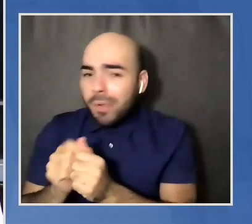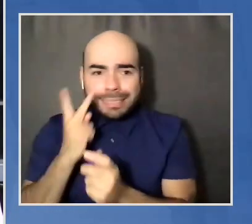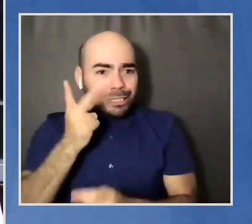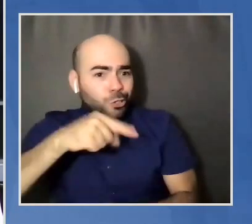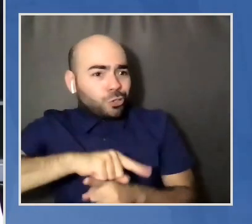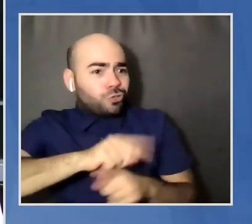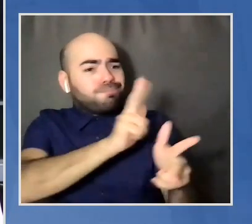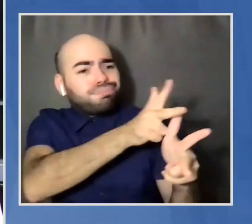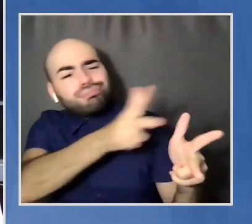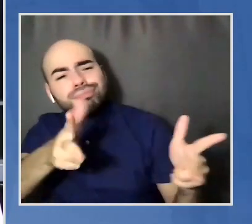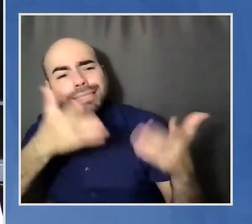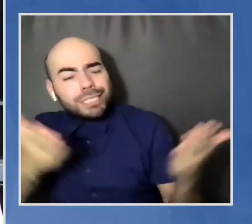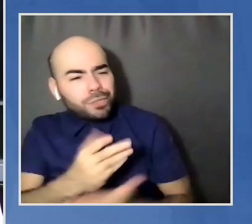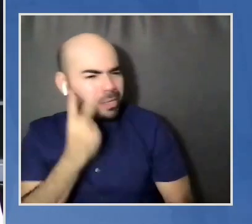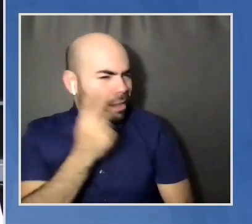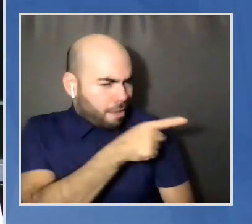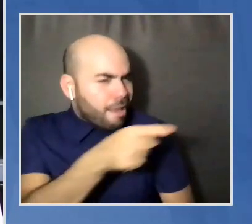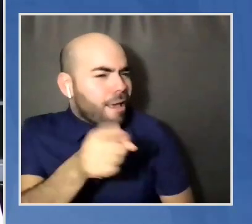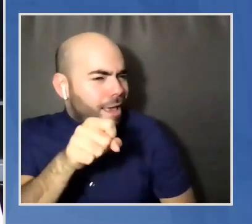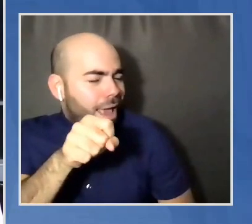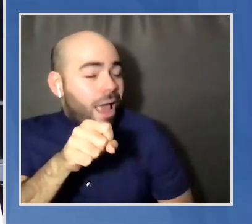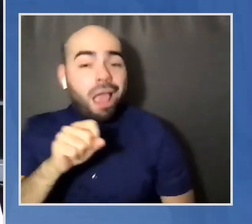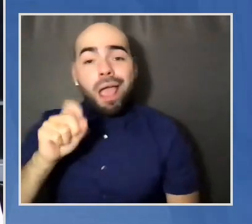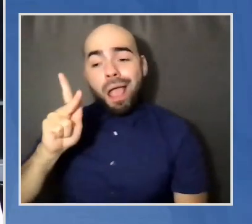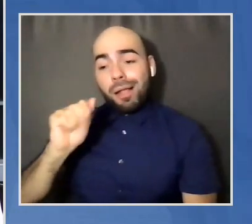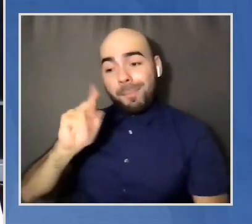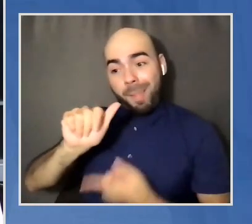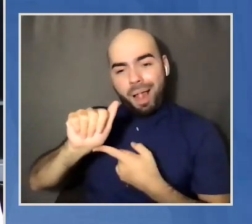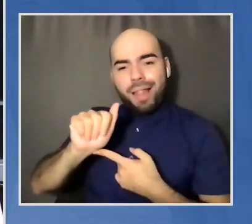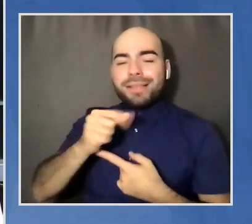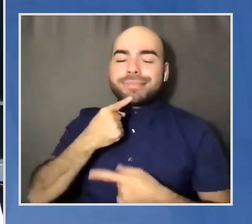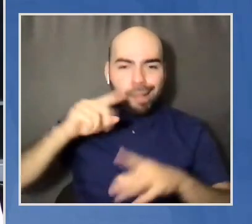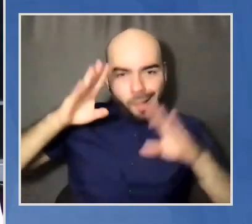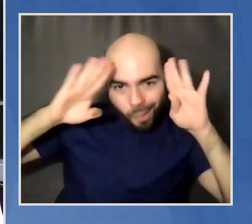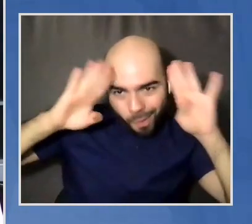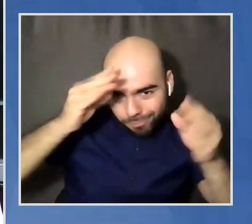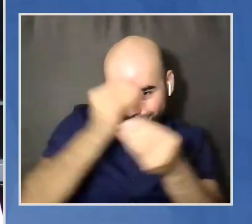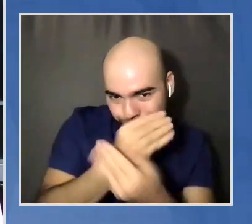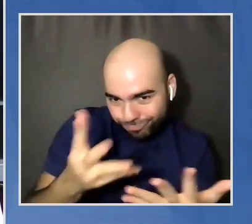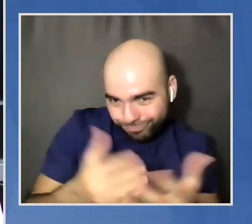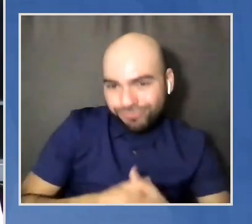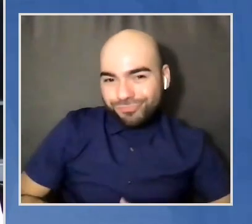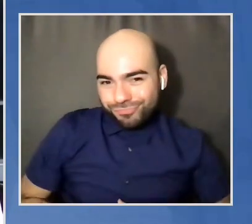makes us feel so great. And Kamala sends her best regards. She says hi to everybody.